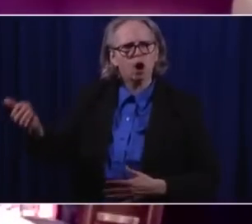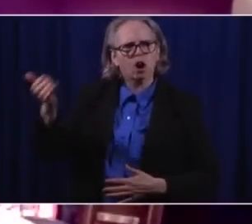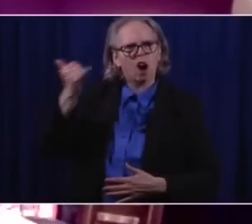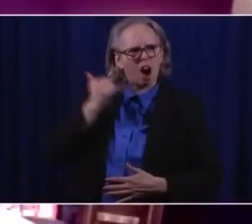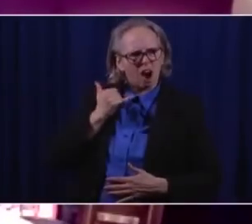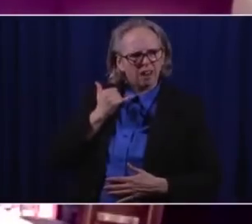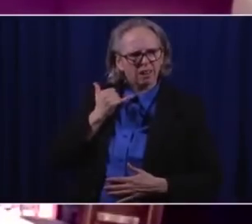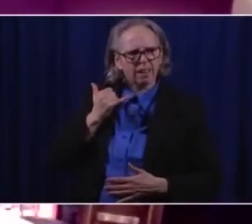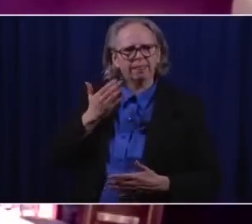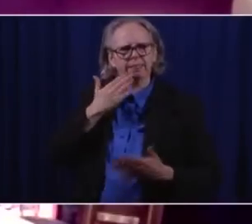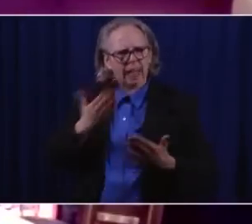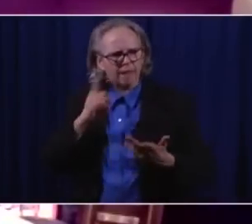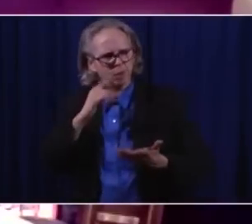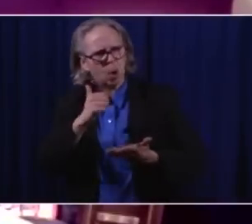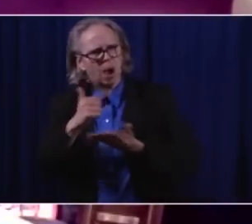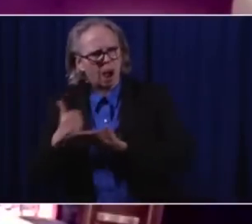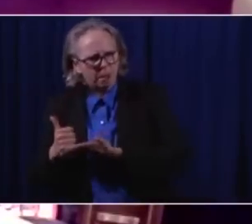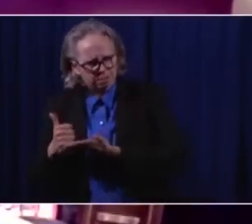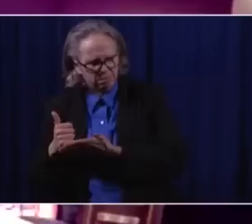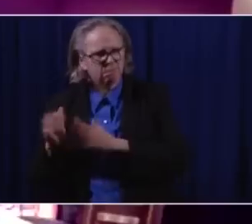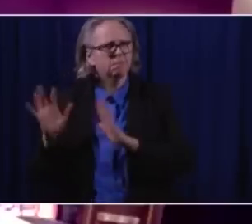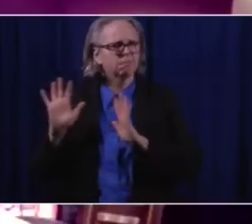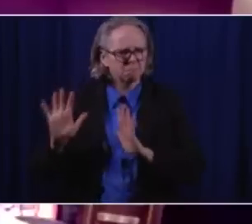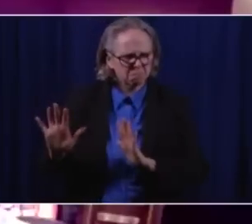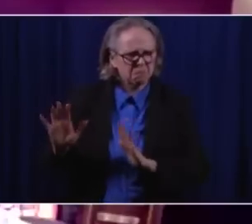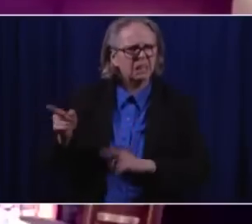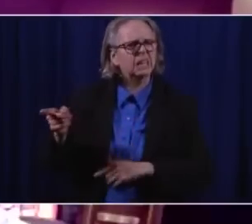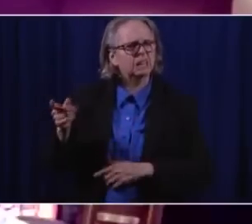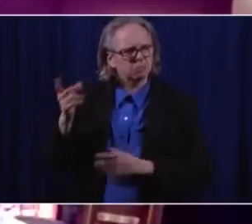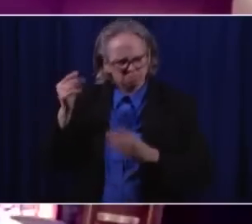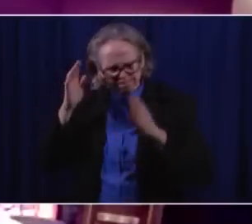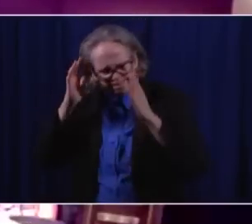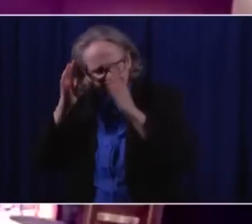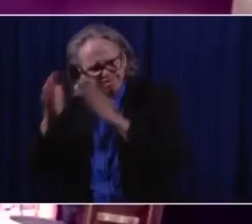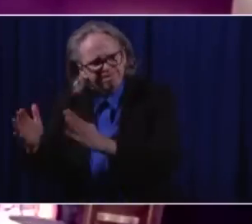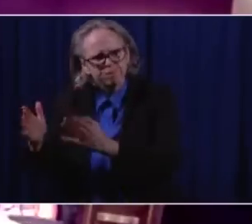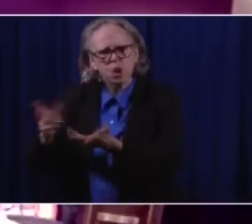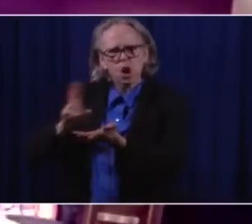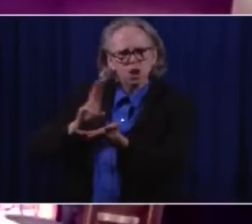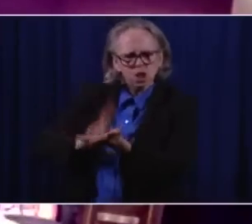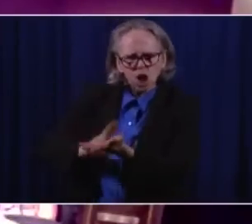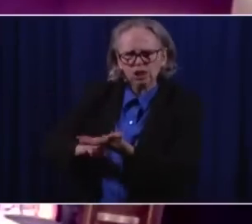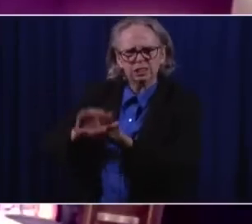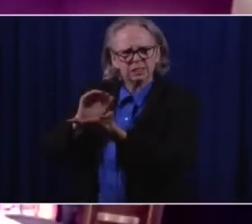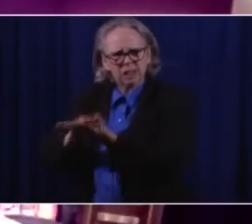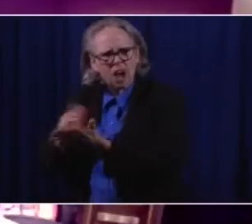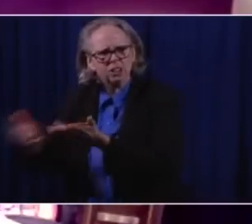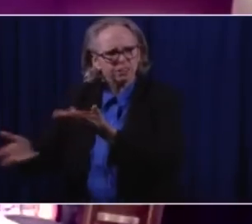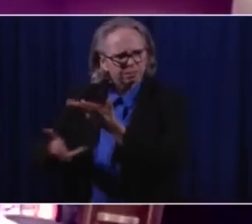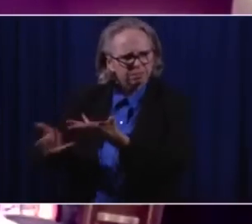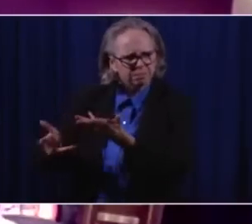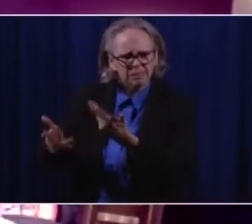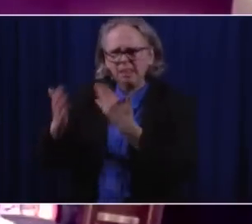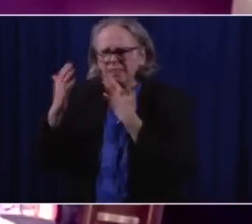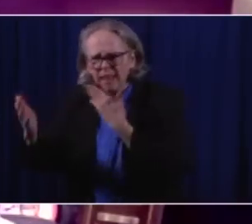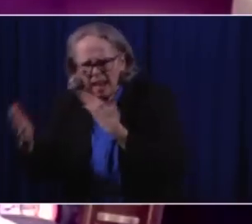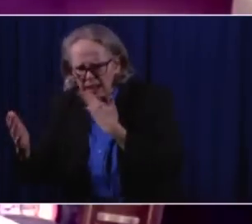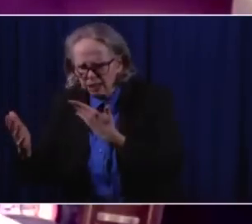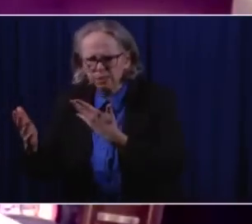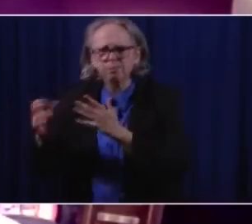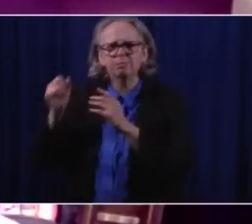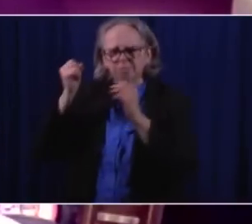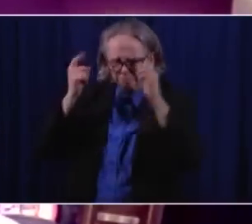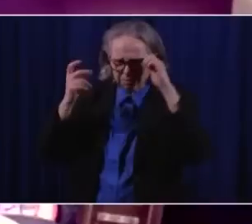focus on me and how that was impacting me. I decided I was going to thank my healthcare workers and the people who were so dedicated in taking care of